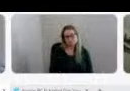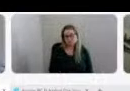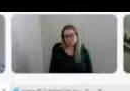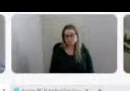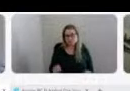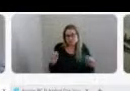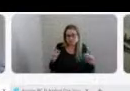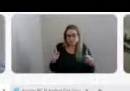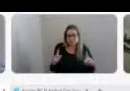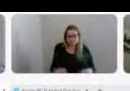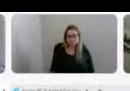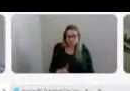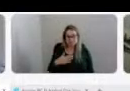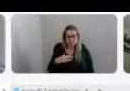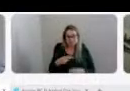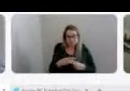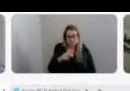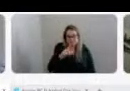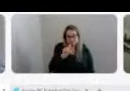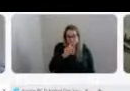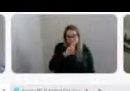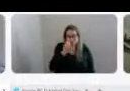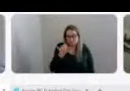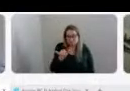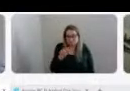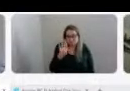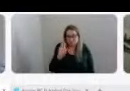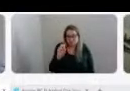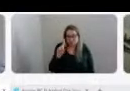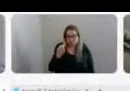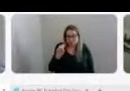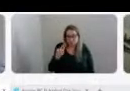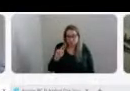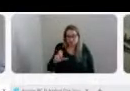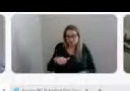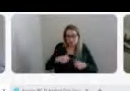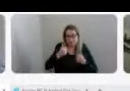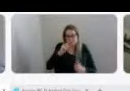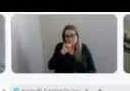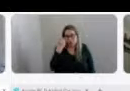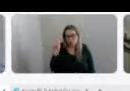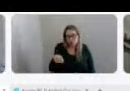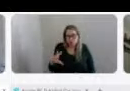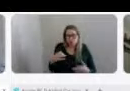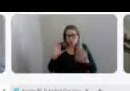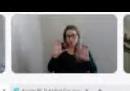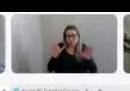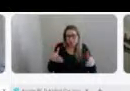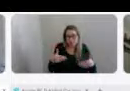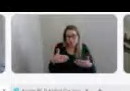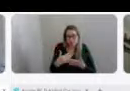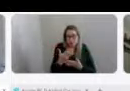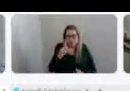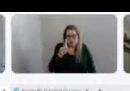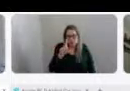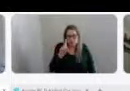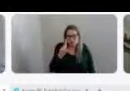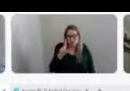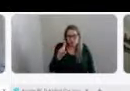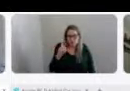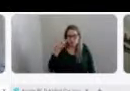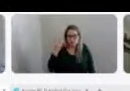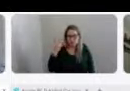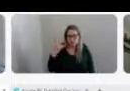all right my name is larry bodeen i live in tucson and i want to focus on the new legislative district